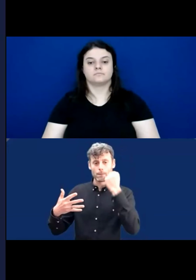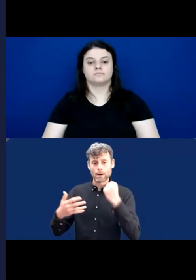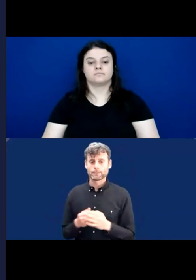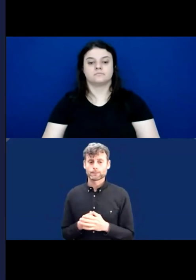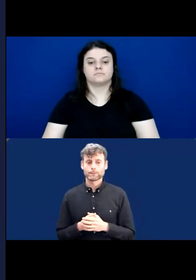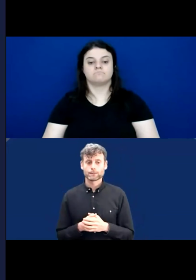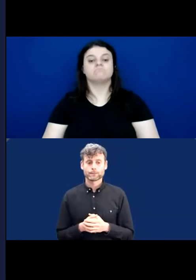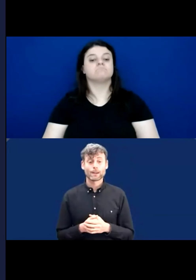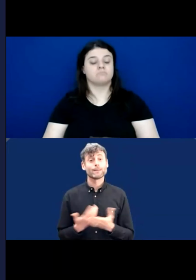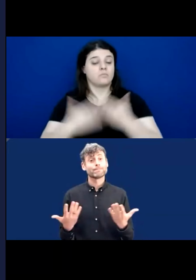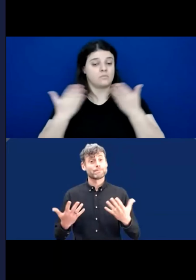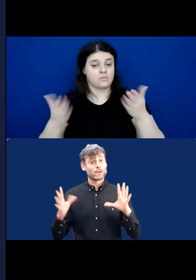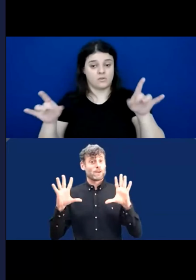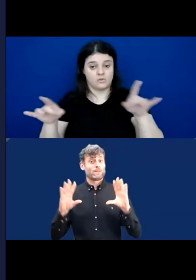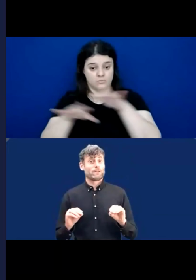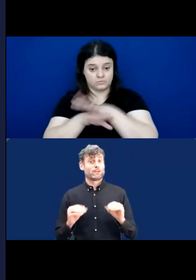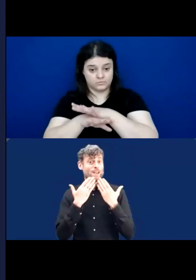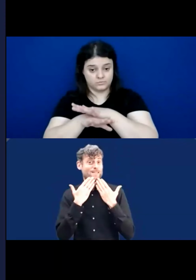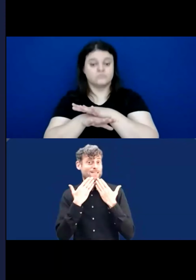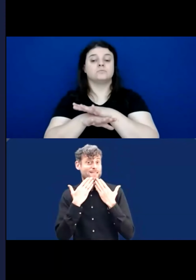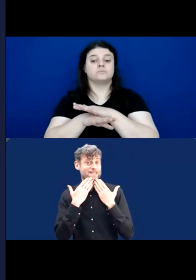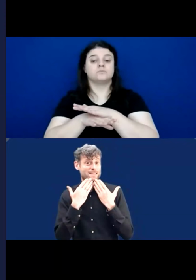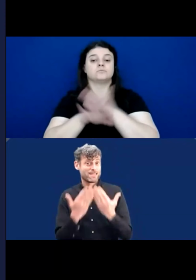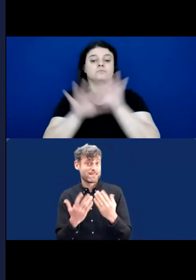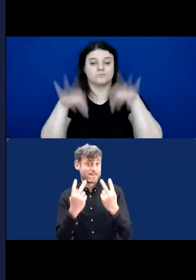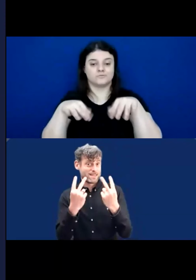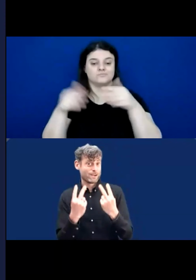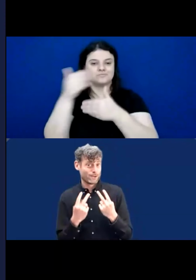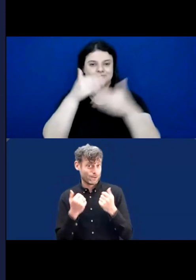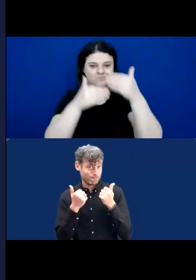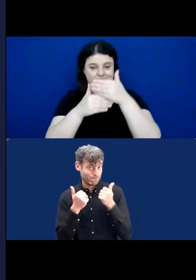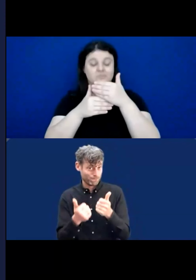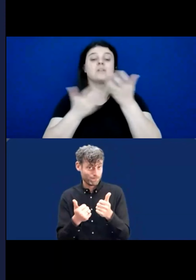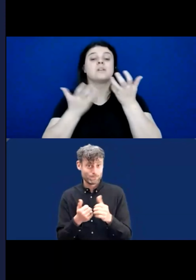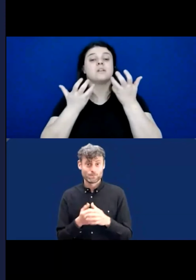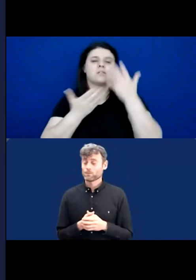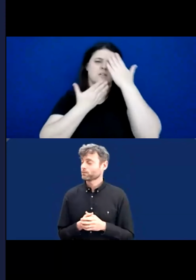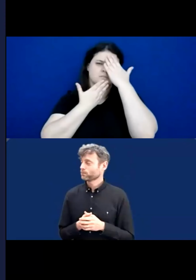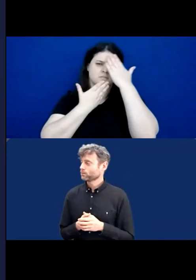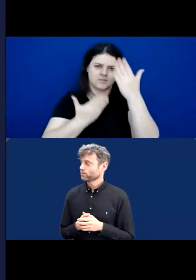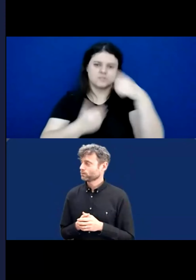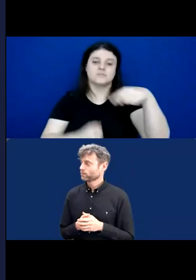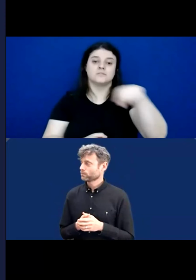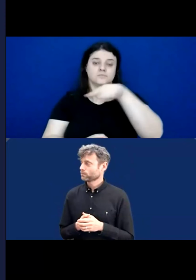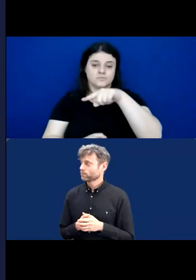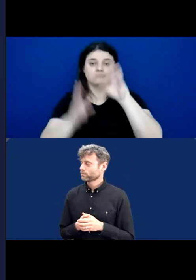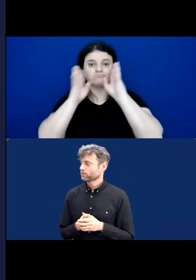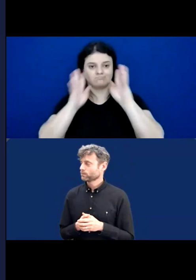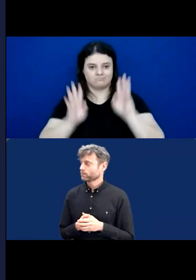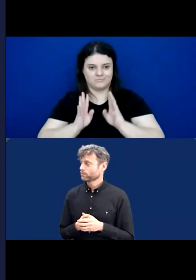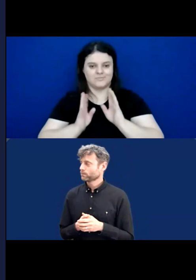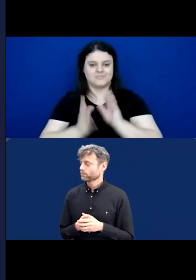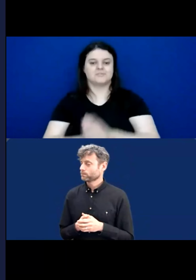And with that, we have come to my final slide, and I want to thank you for the attention.